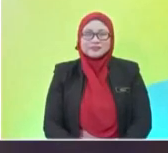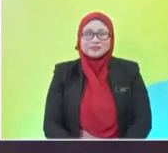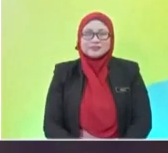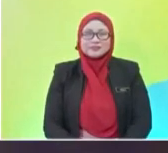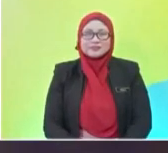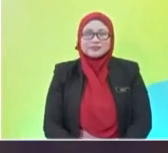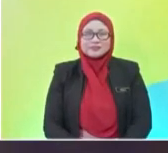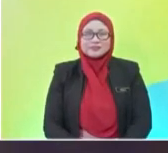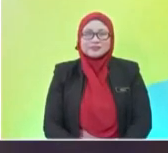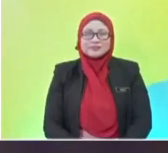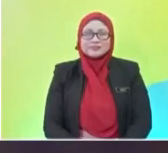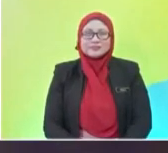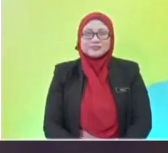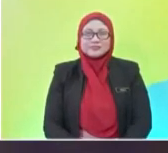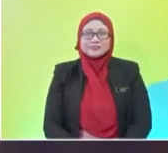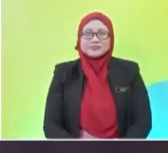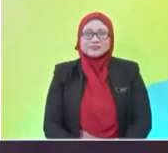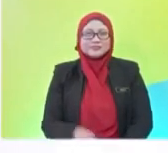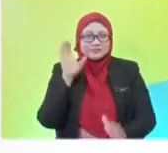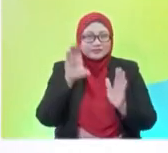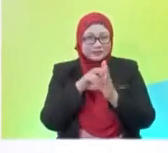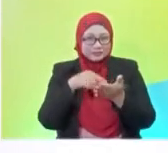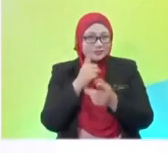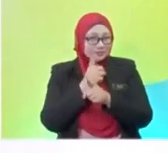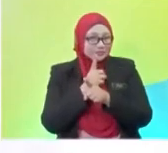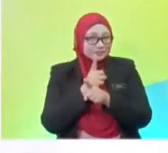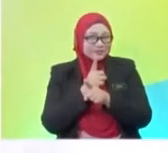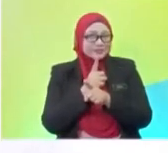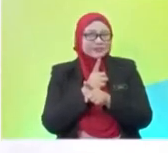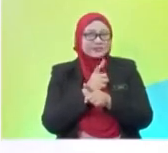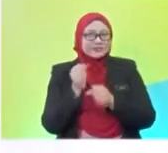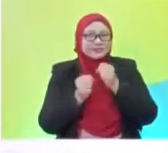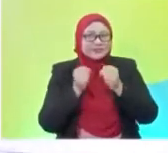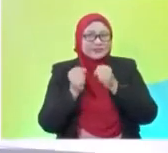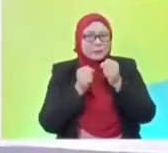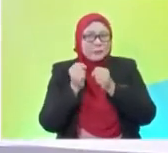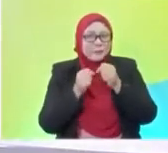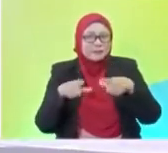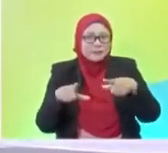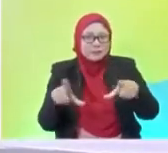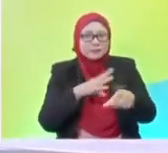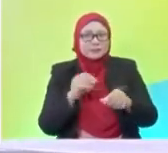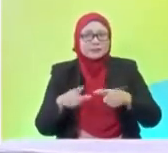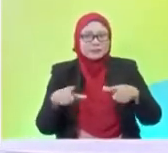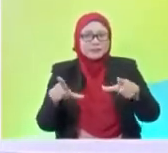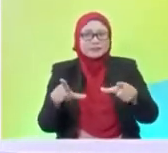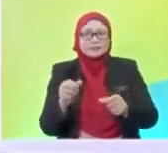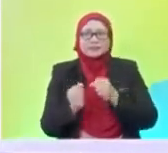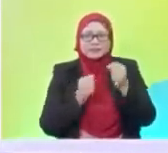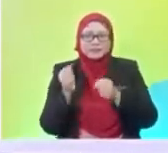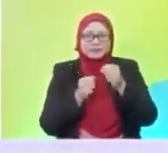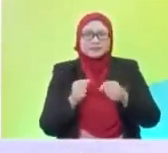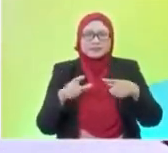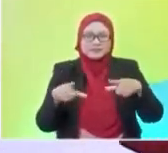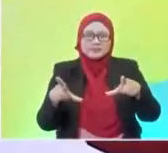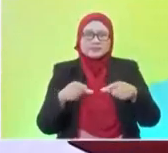Oh, I think it's this one, right? Do you think so? Is this the next part? They ran faster and faster. Yes. They ran away, teacher. They ran fast and